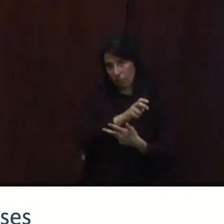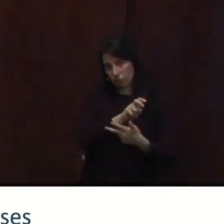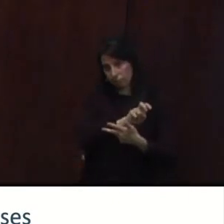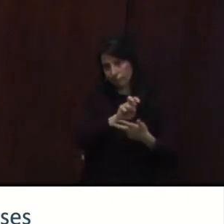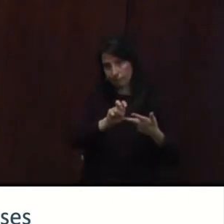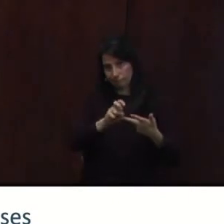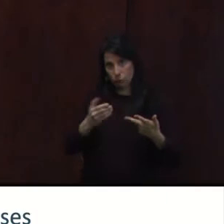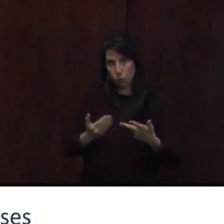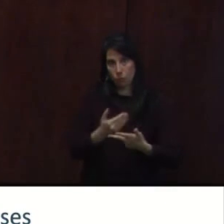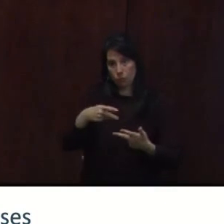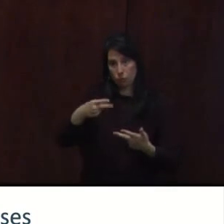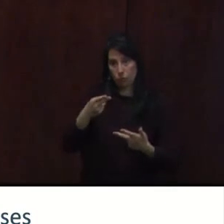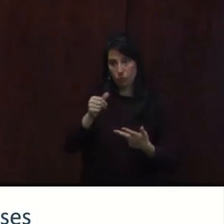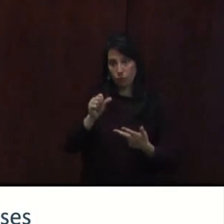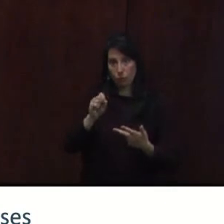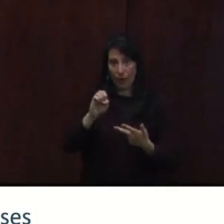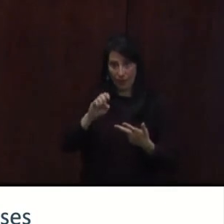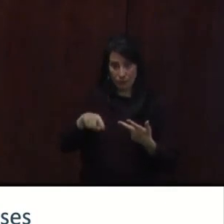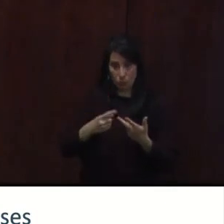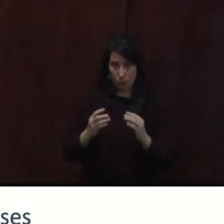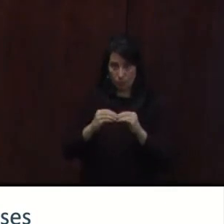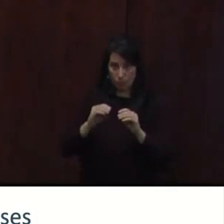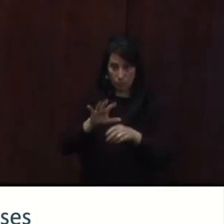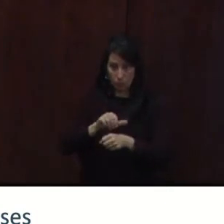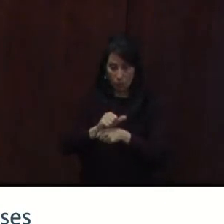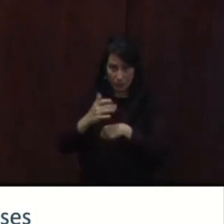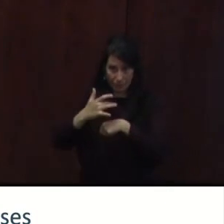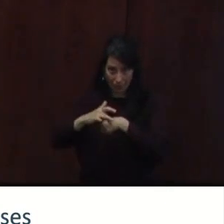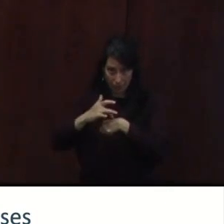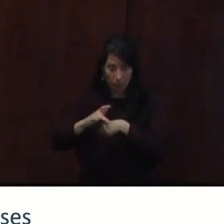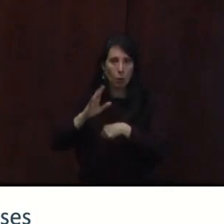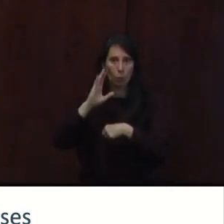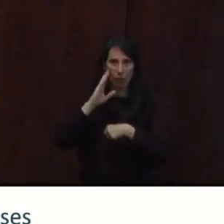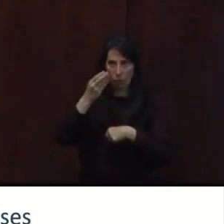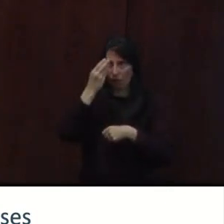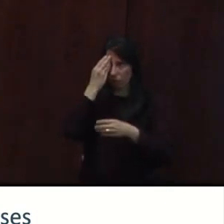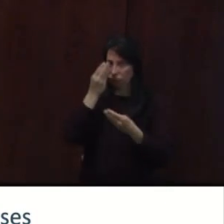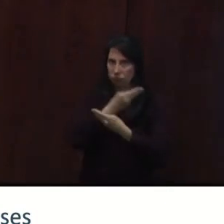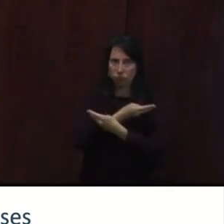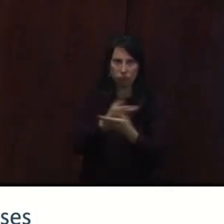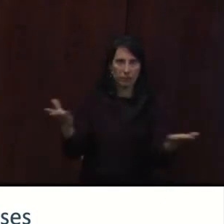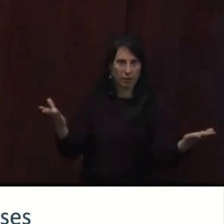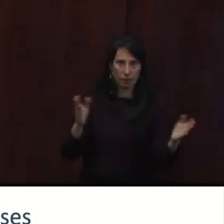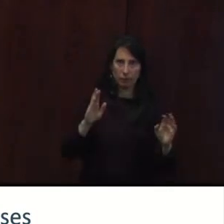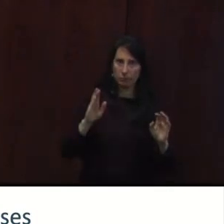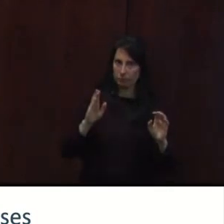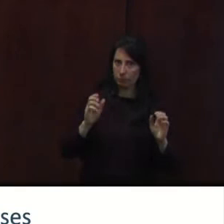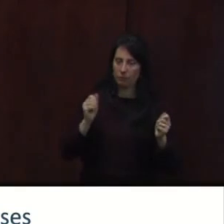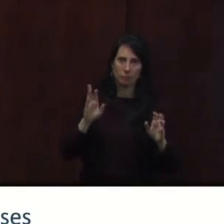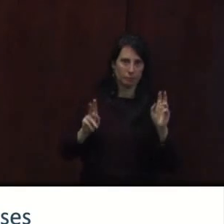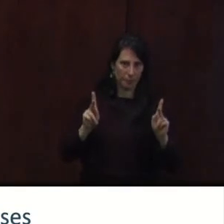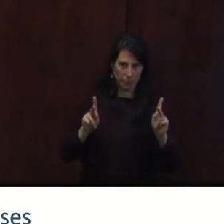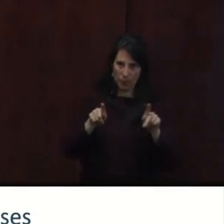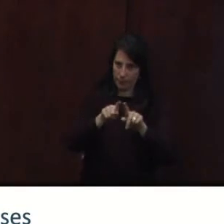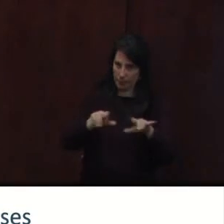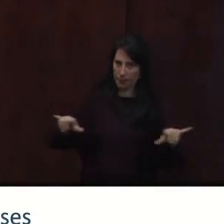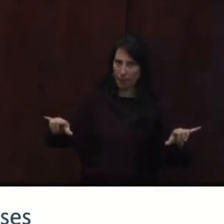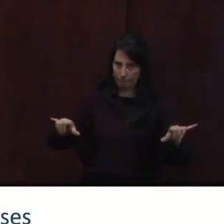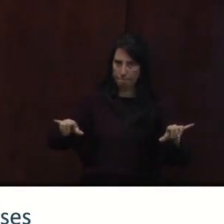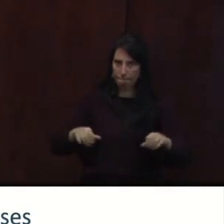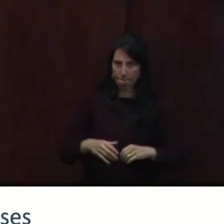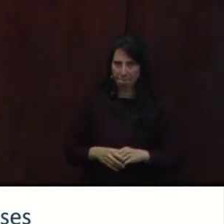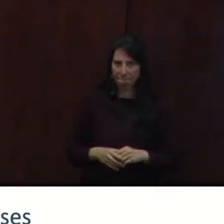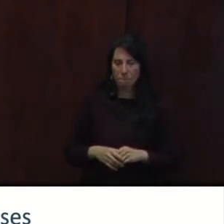and the wait list is open for that new phase. And the wait list, again, you can get on the